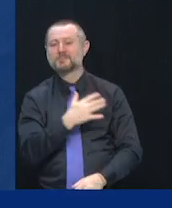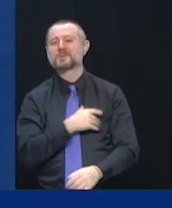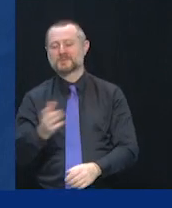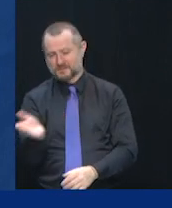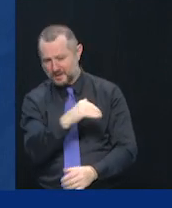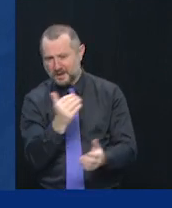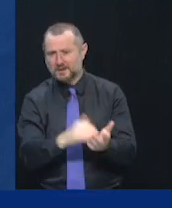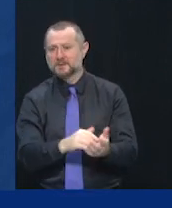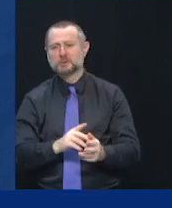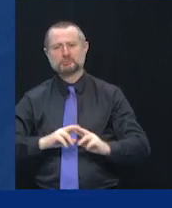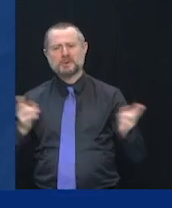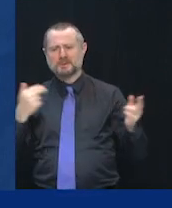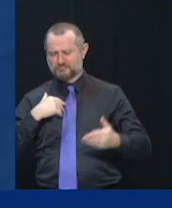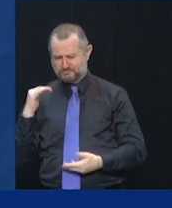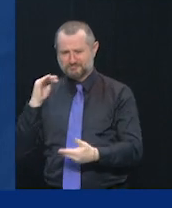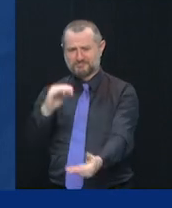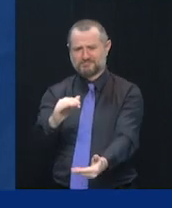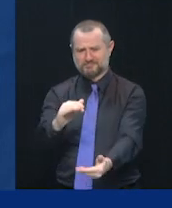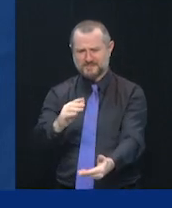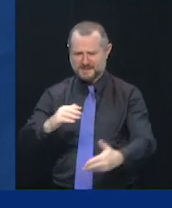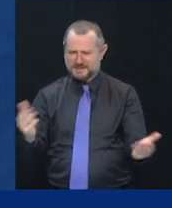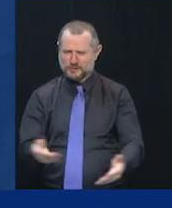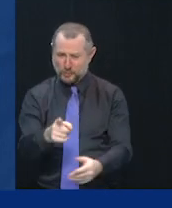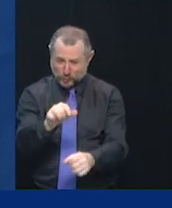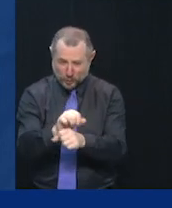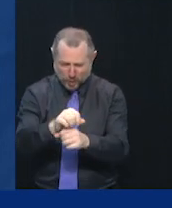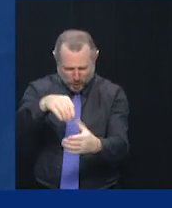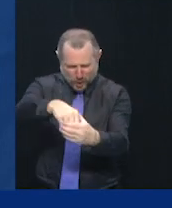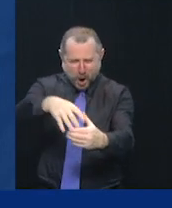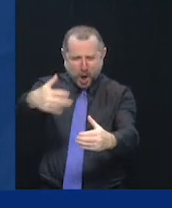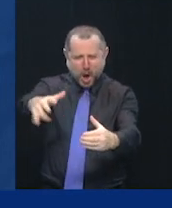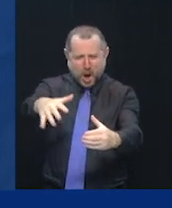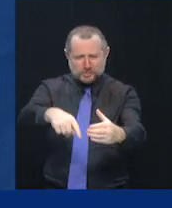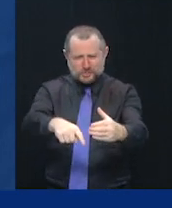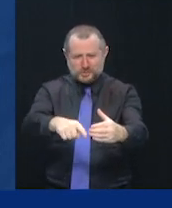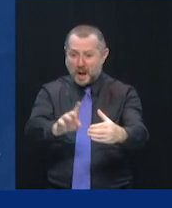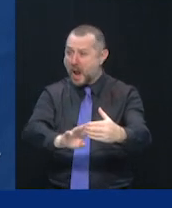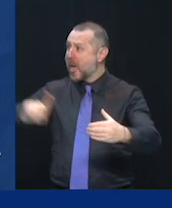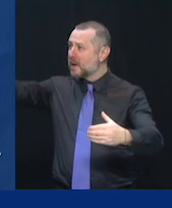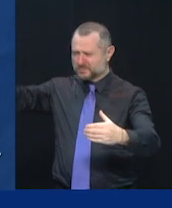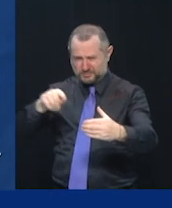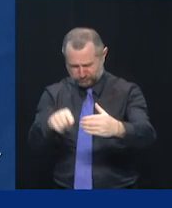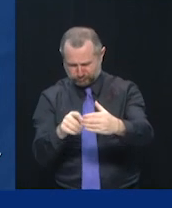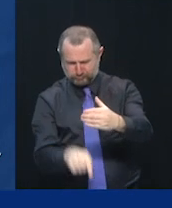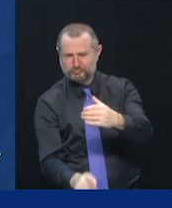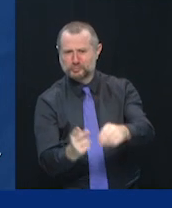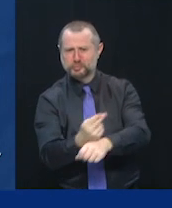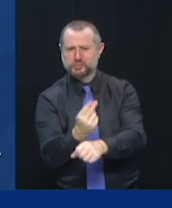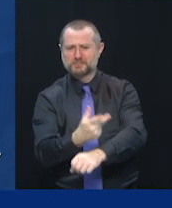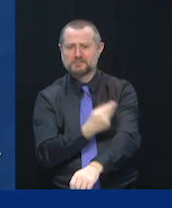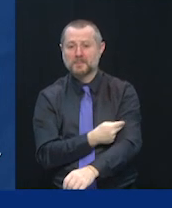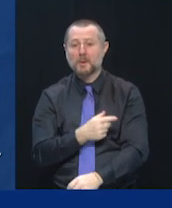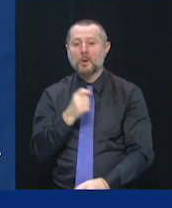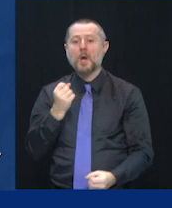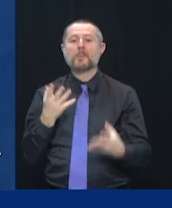the building that they work. Well, who actually took it and who didn't take it?